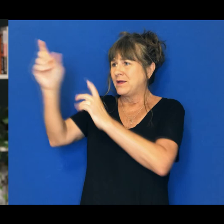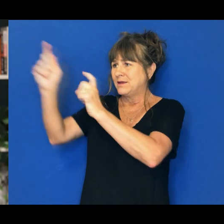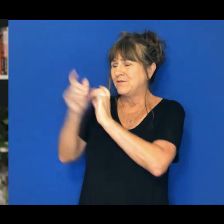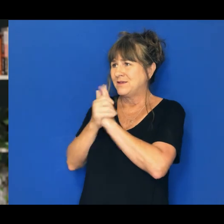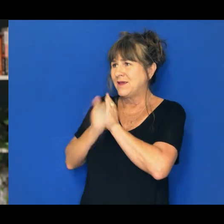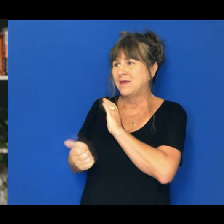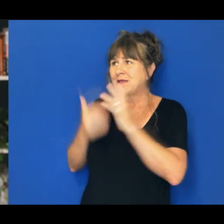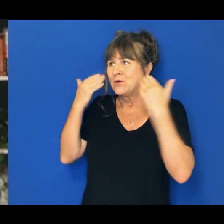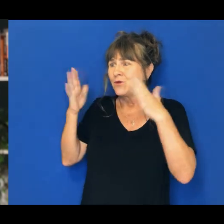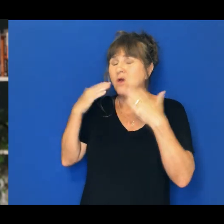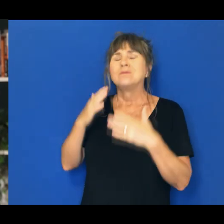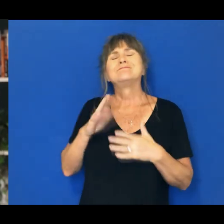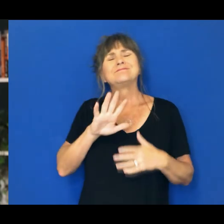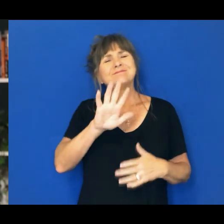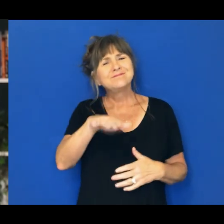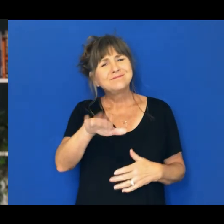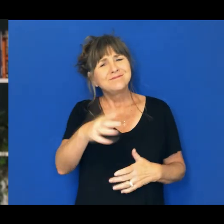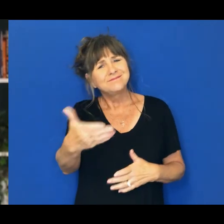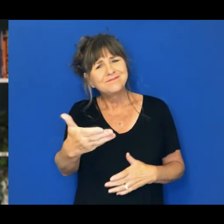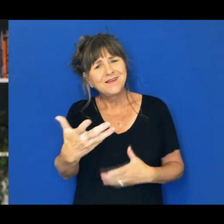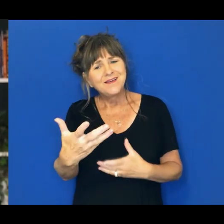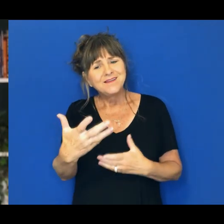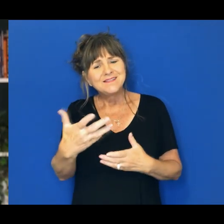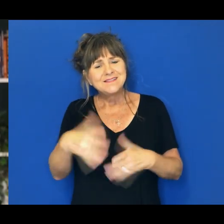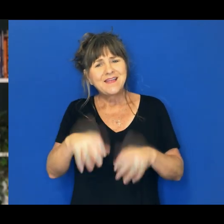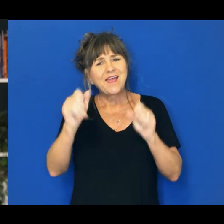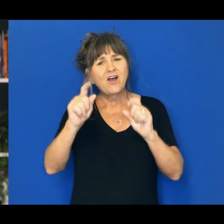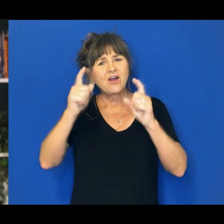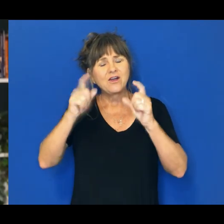our spiritual gifts test. You can access it by going to